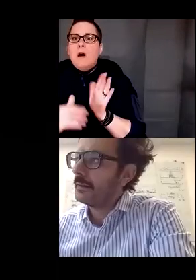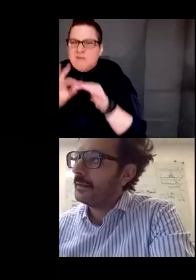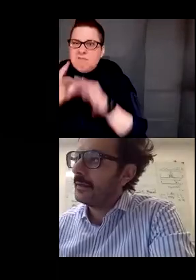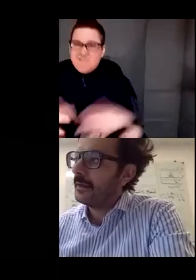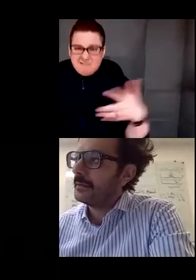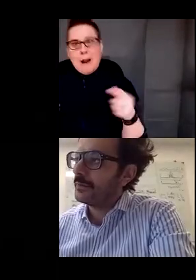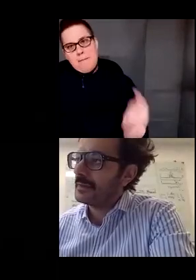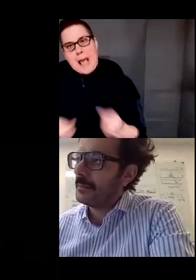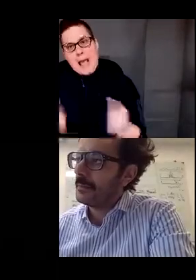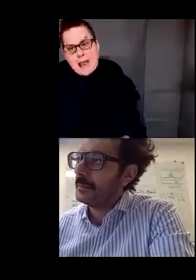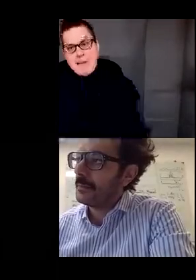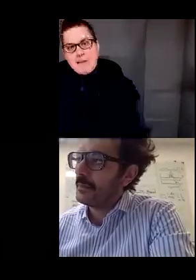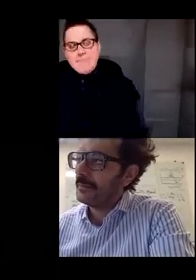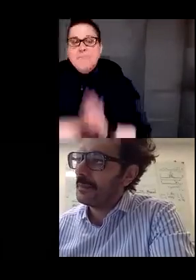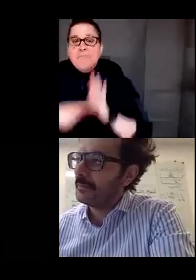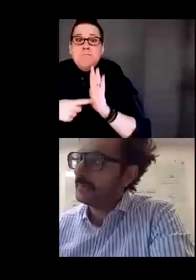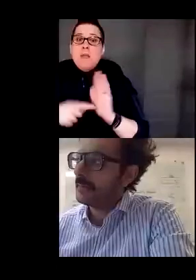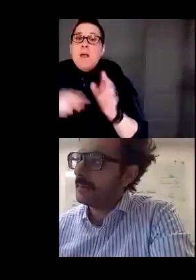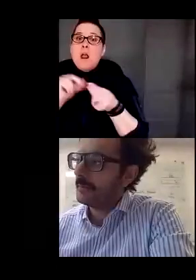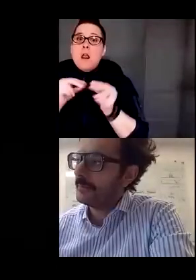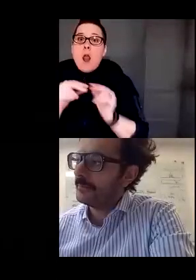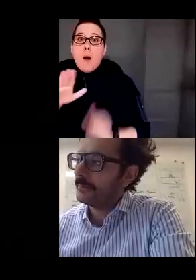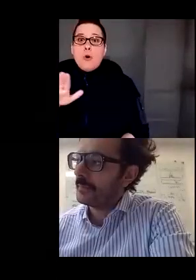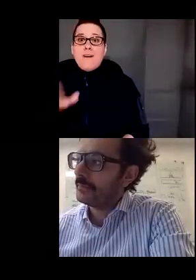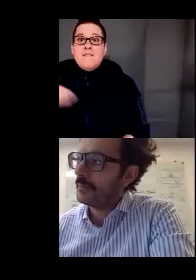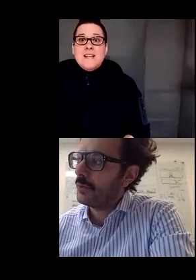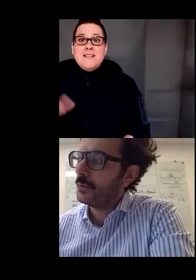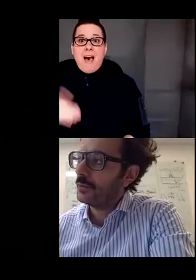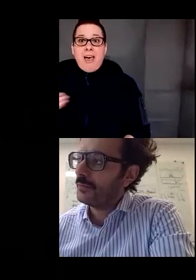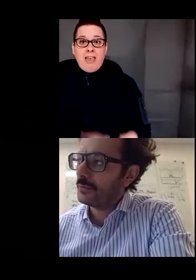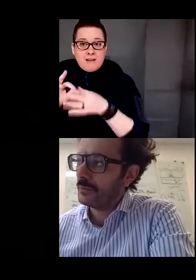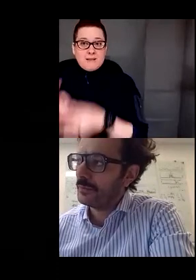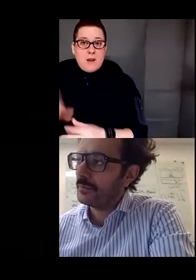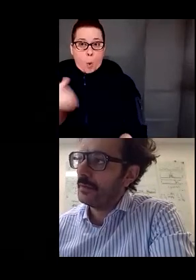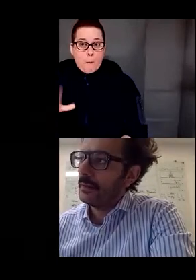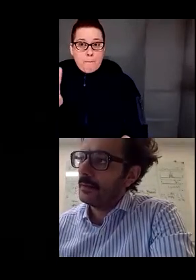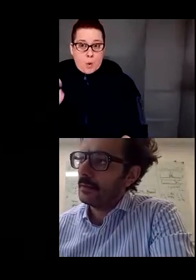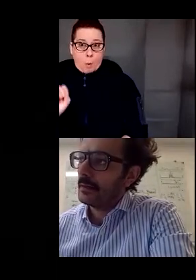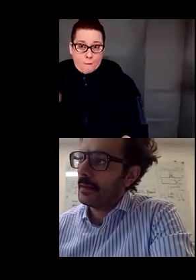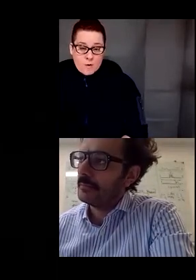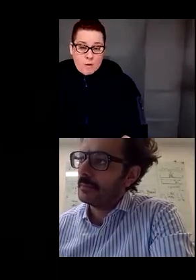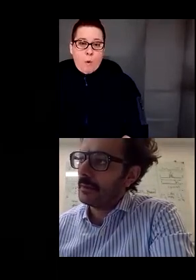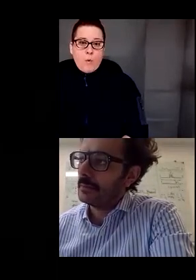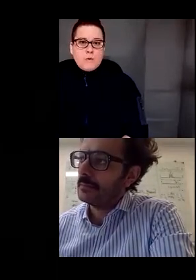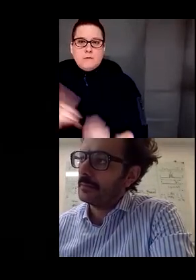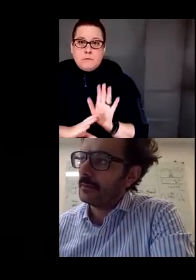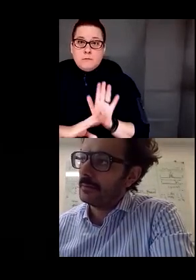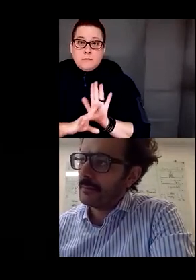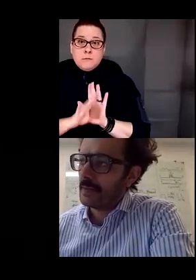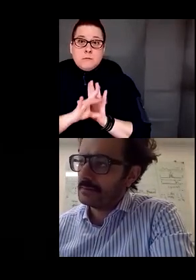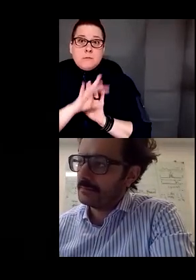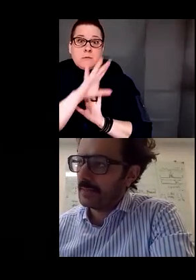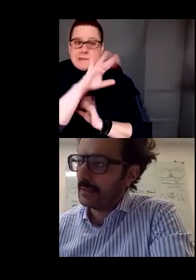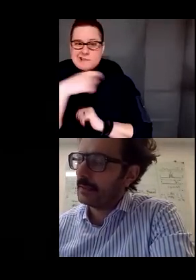pain. And for example, the number of deaths from opioid overdose climbed a lot in